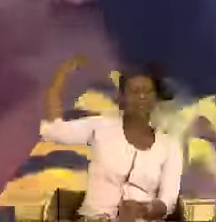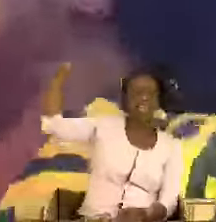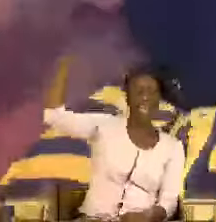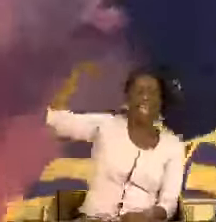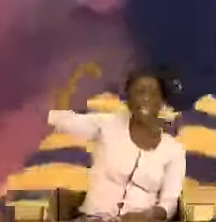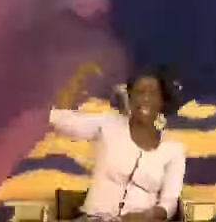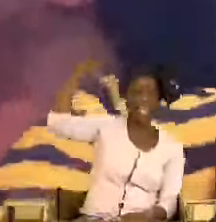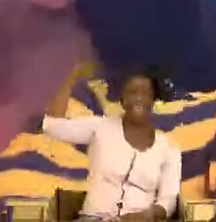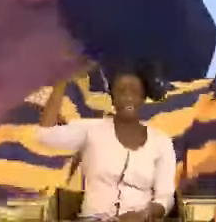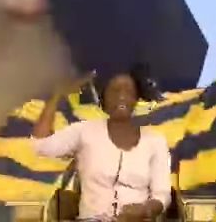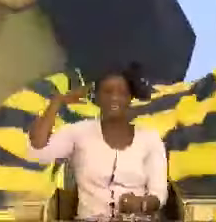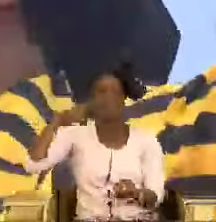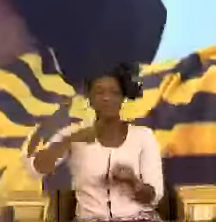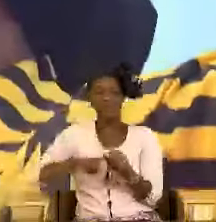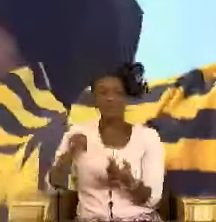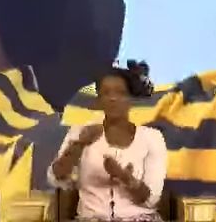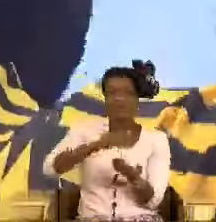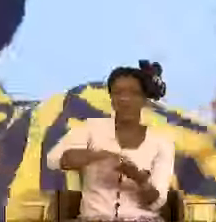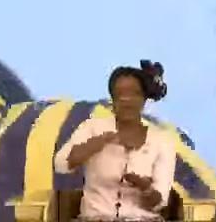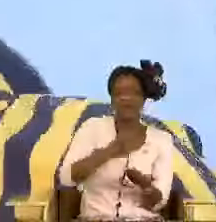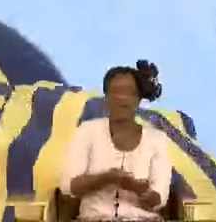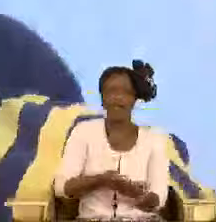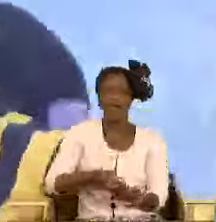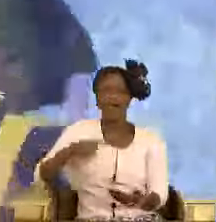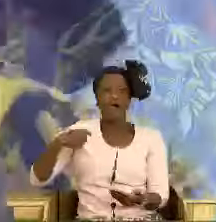your to fall